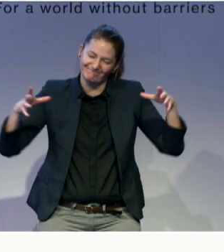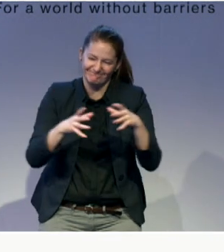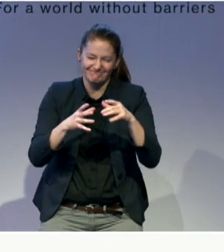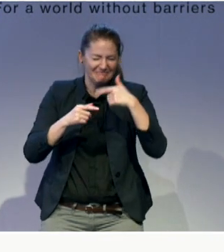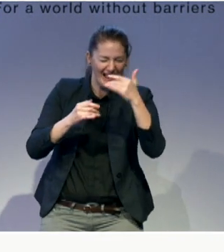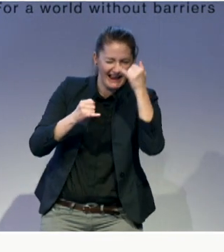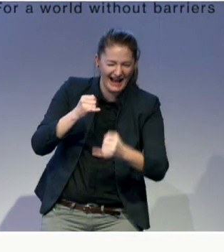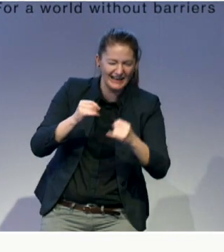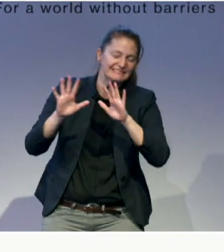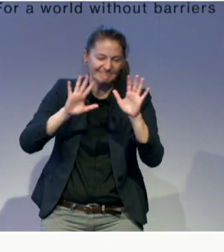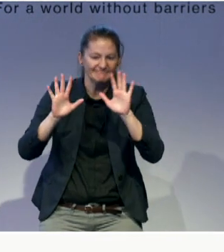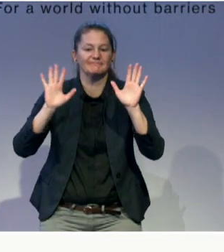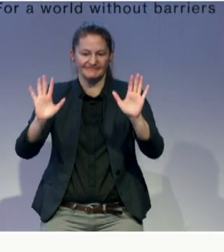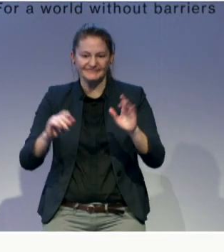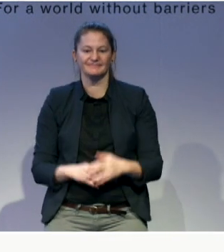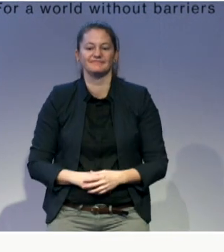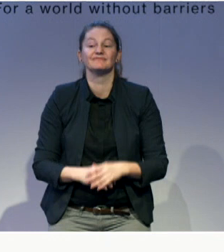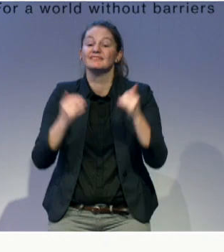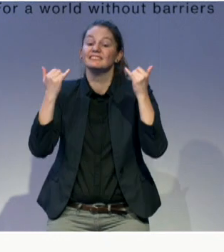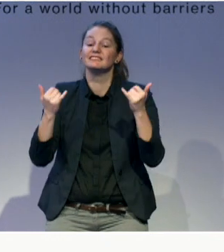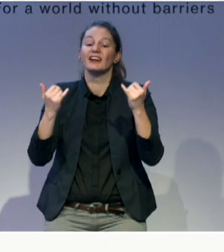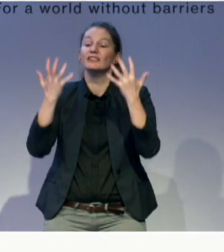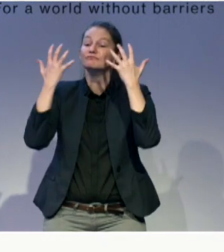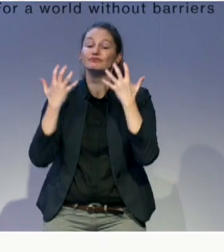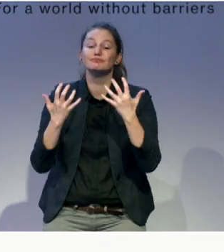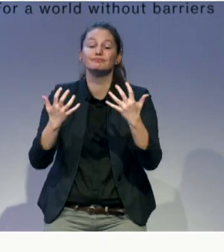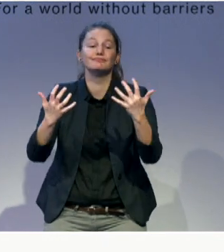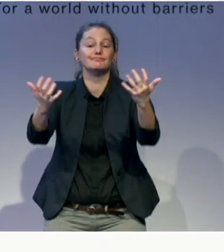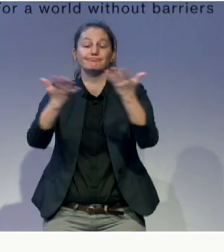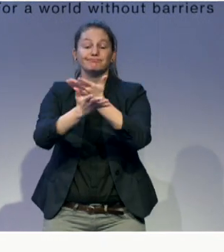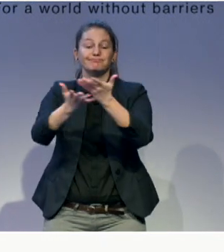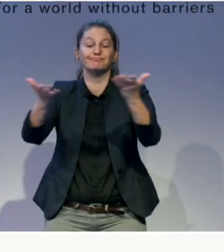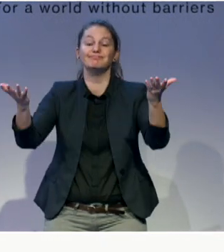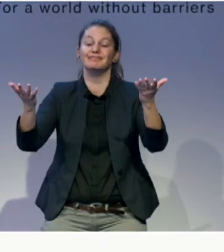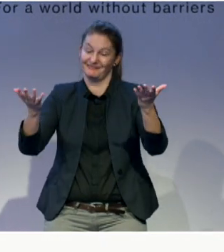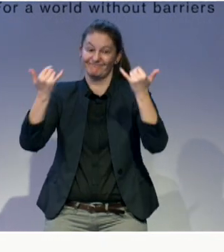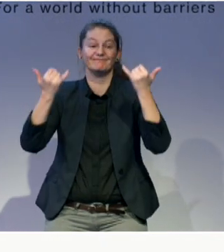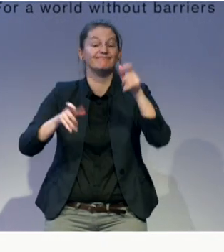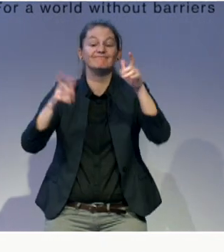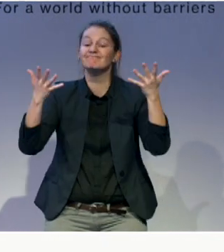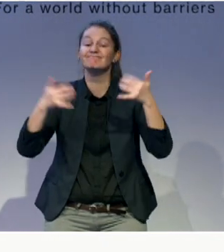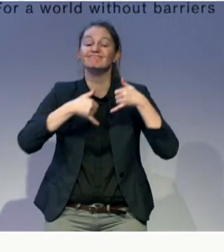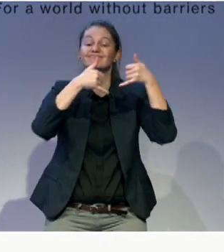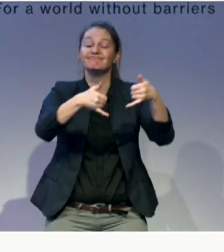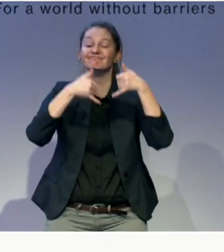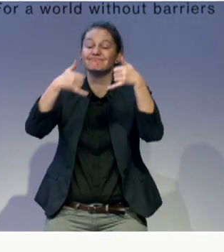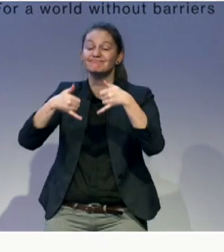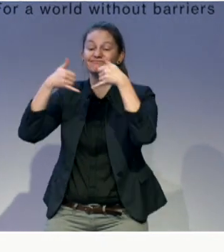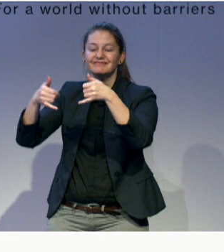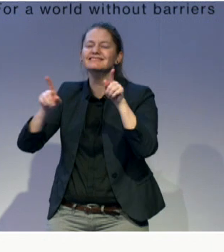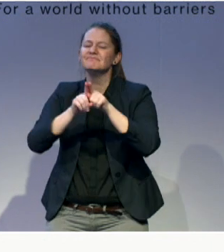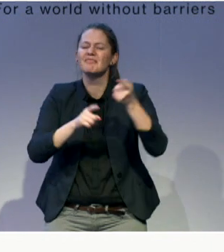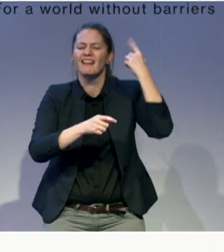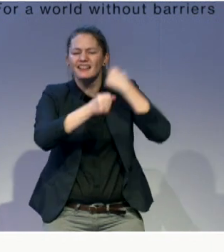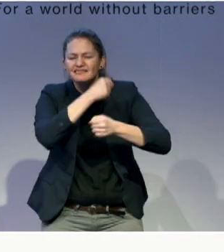this year's award winners, but many who have been award winners in practices and policies over the years. We're all